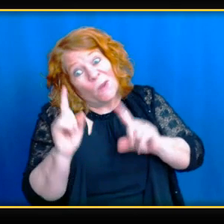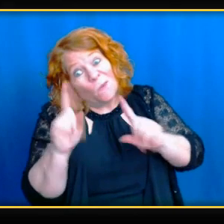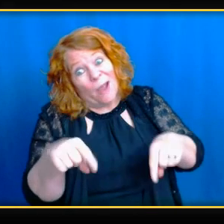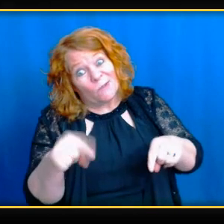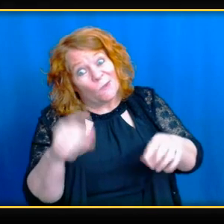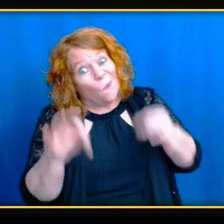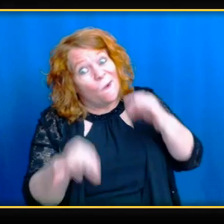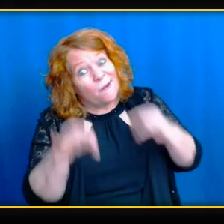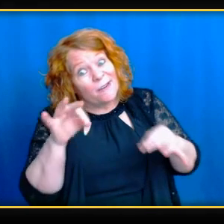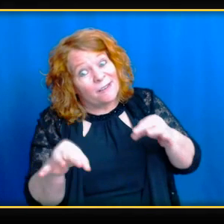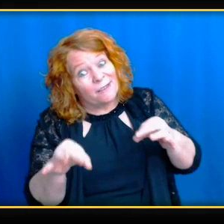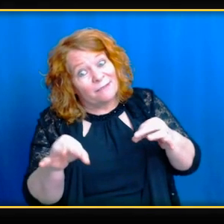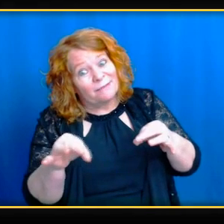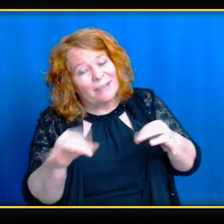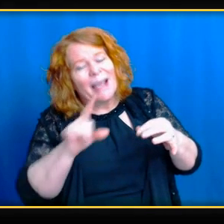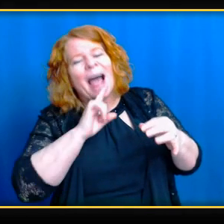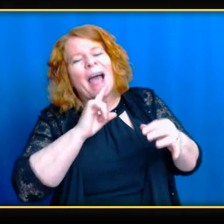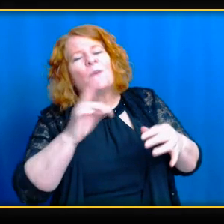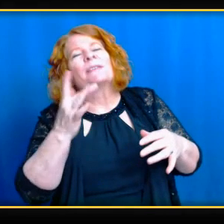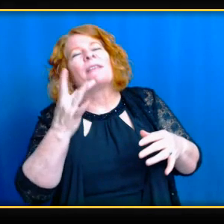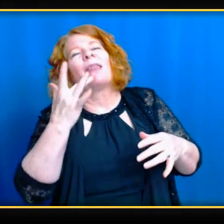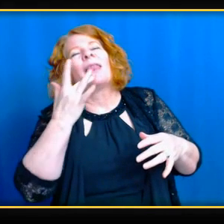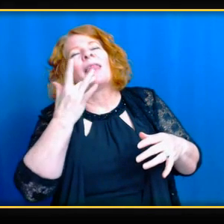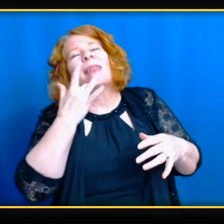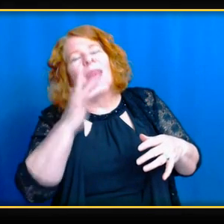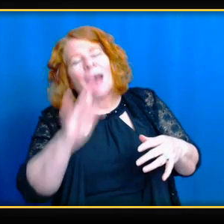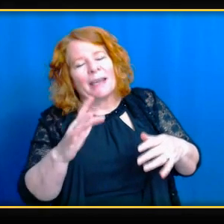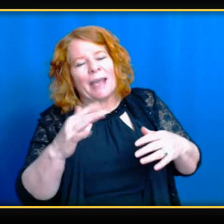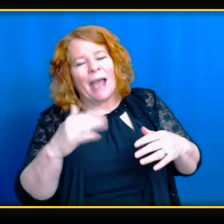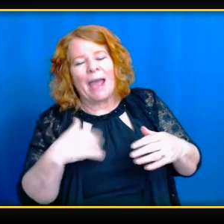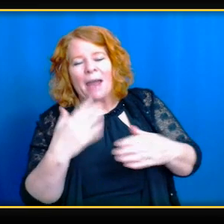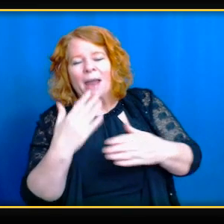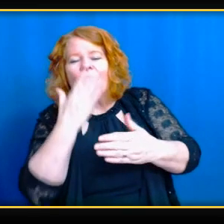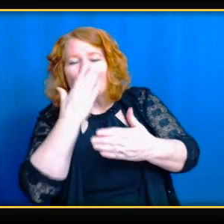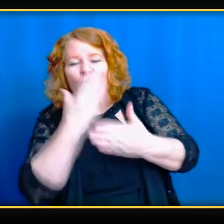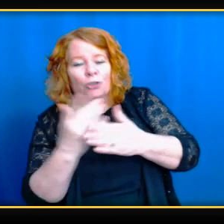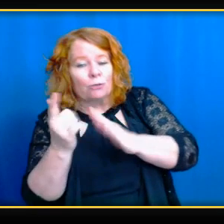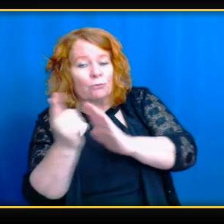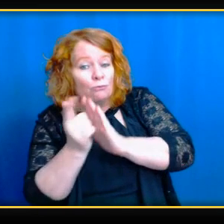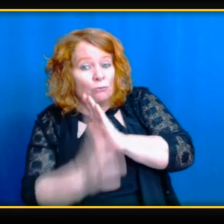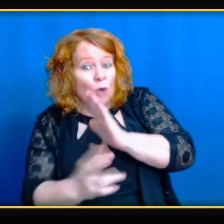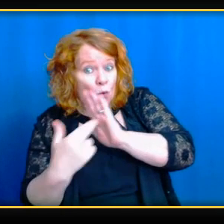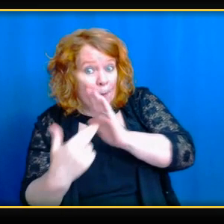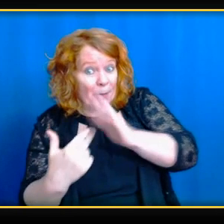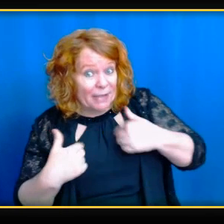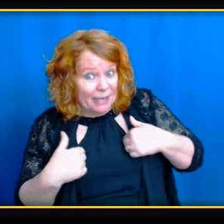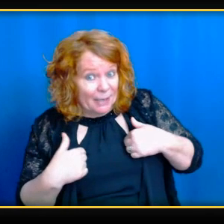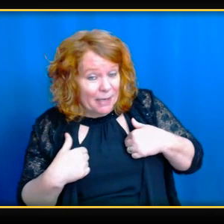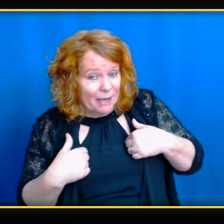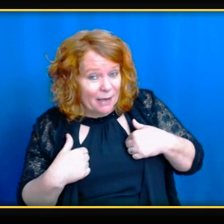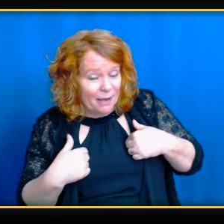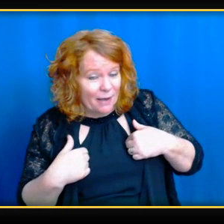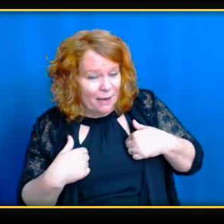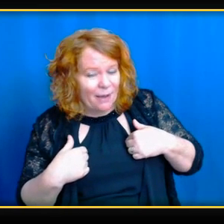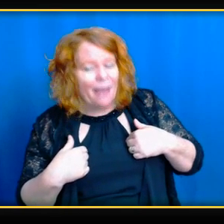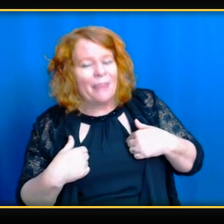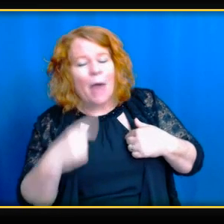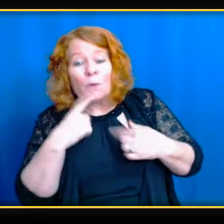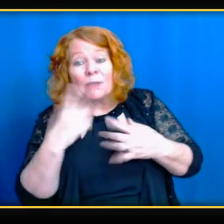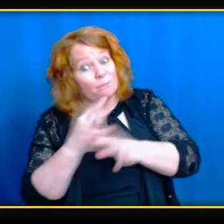very lucky that I had both good representation that was pro bono and the